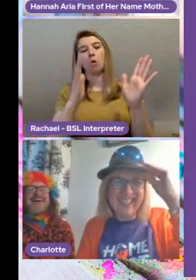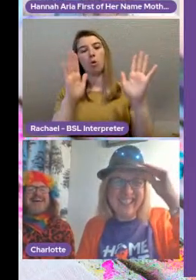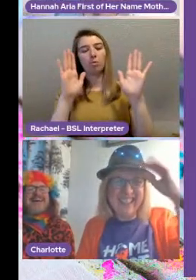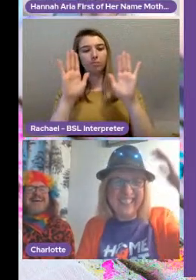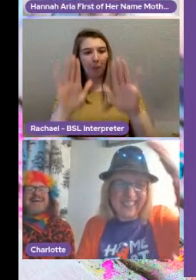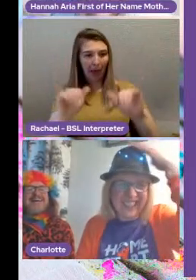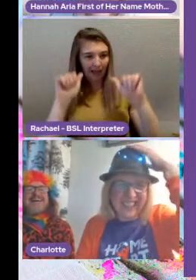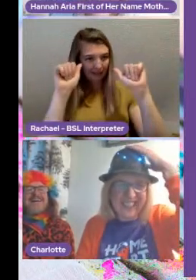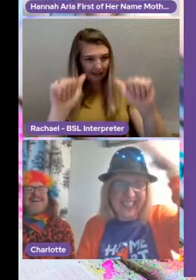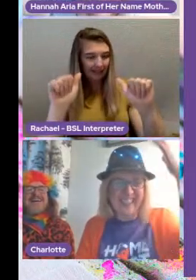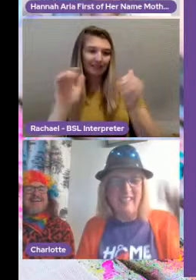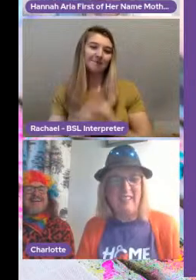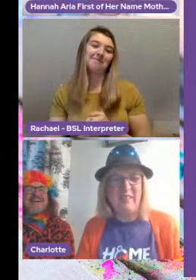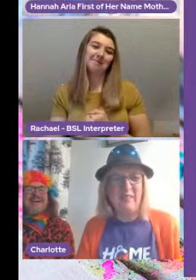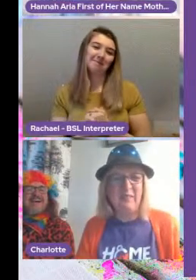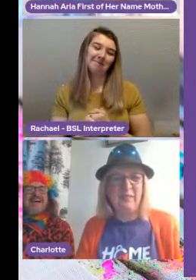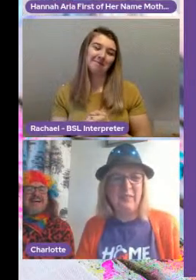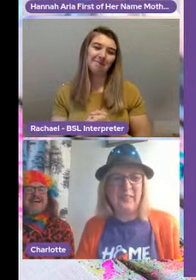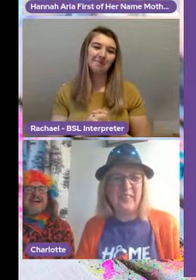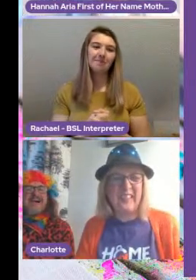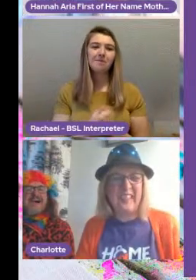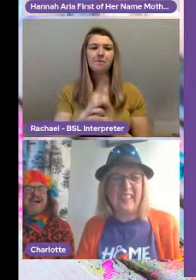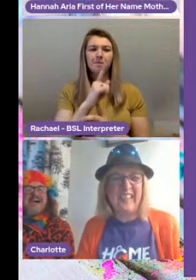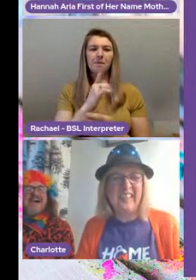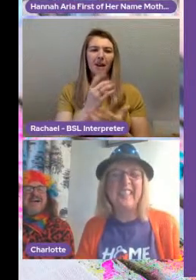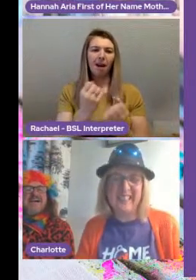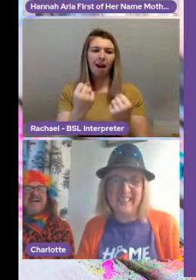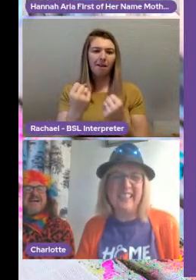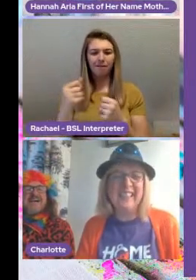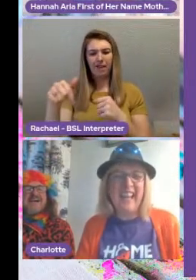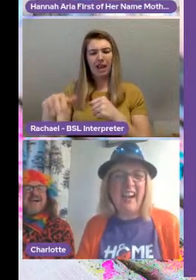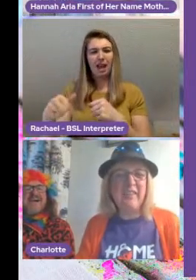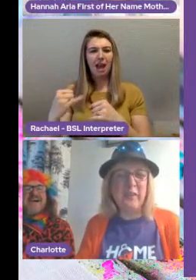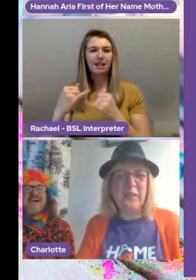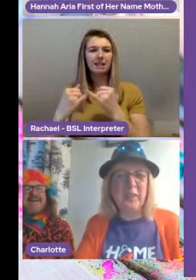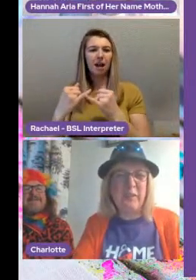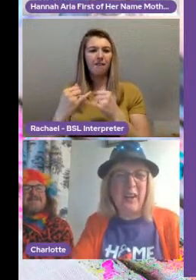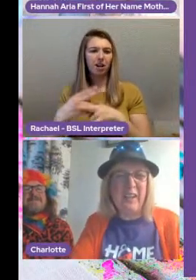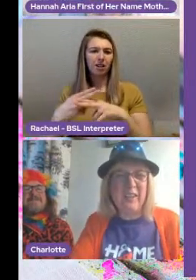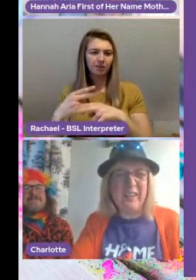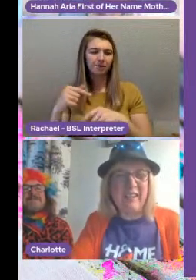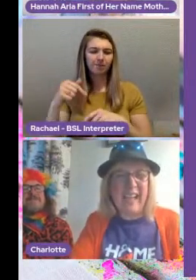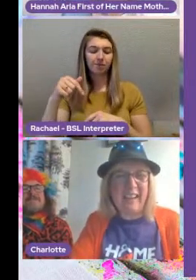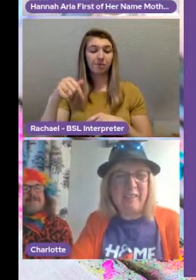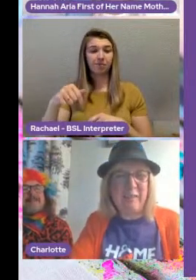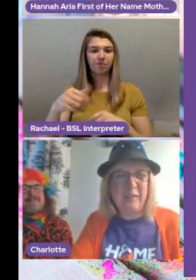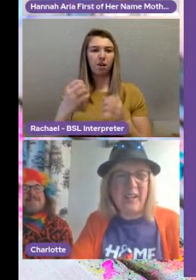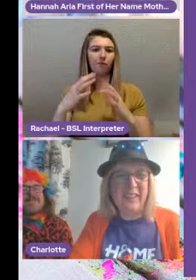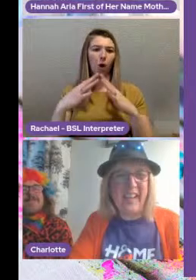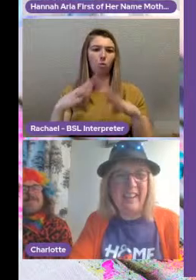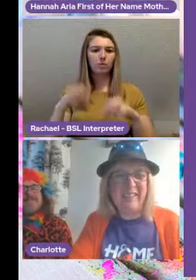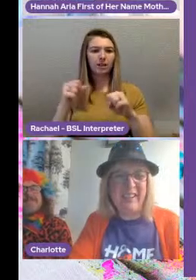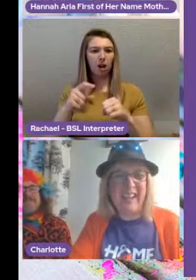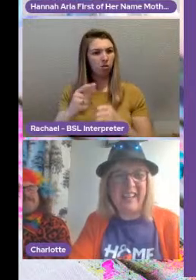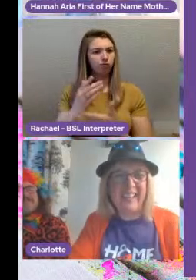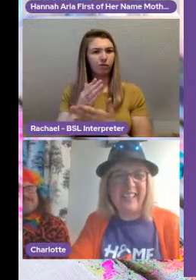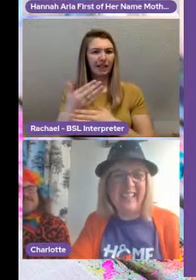literally. We've got Home Start in Suffolk and we big them up. Yeah, I talk to them quite a lot. They're really active as